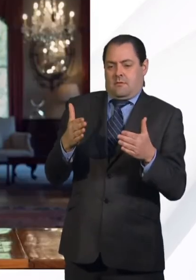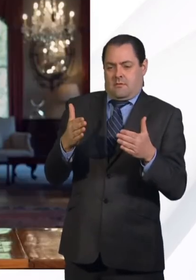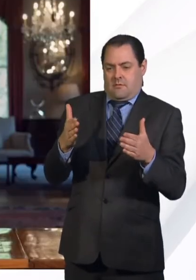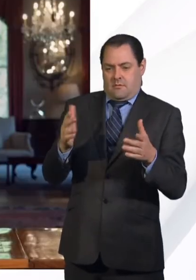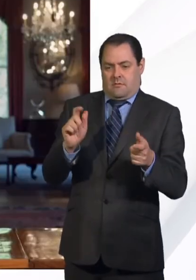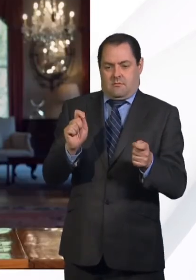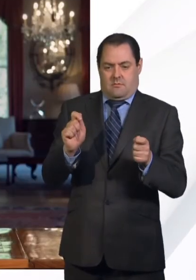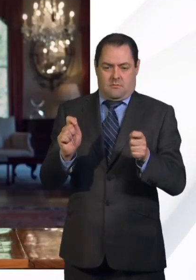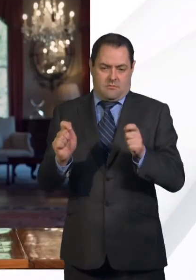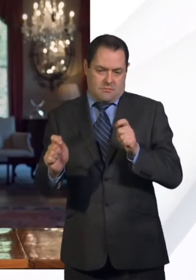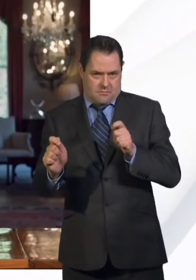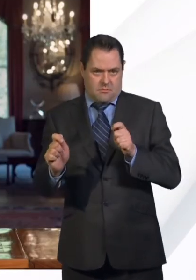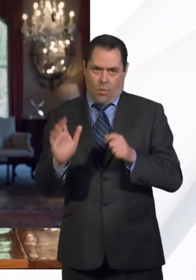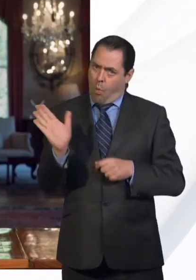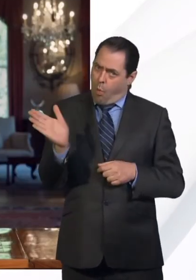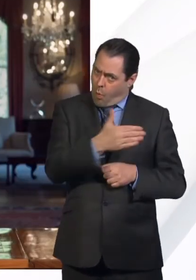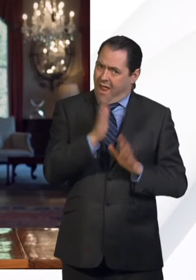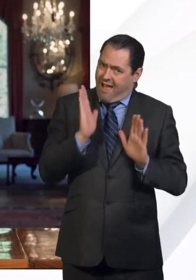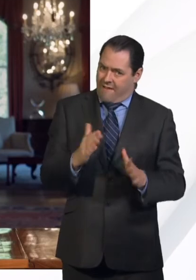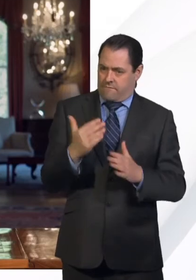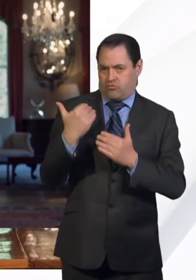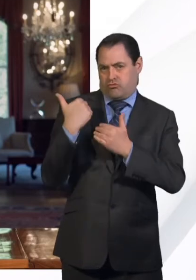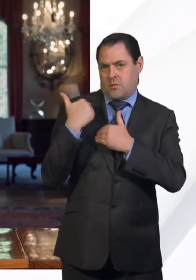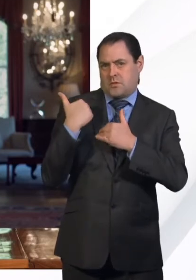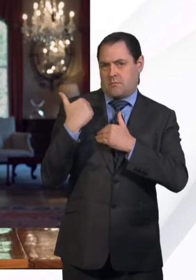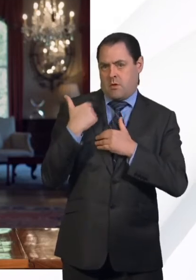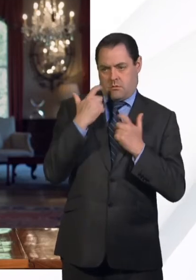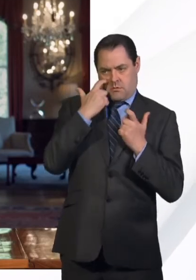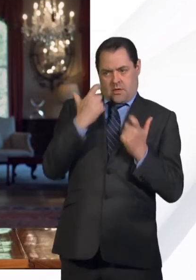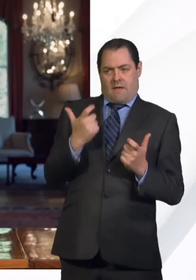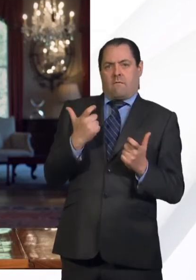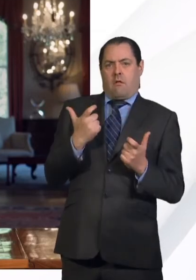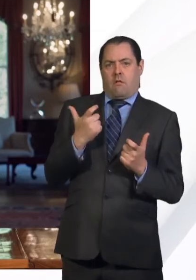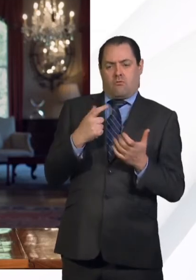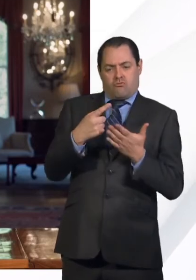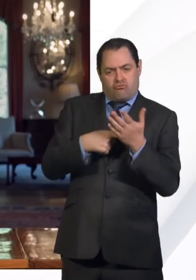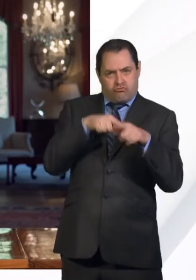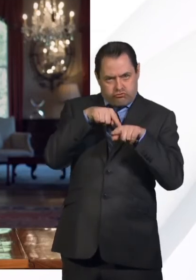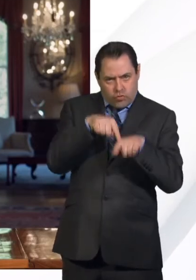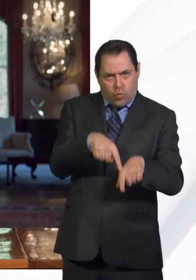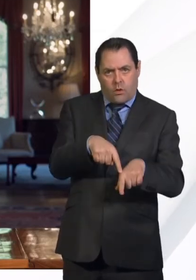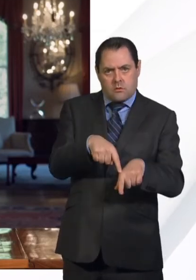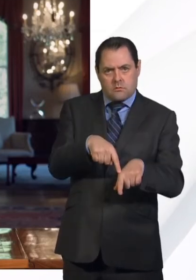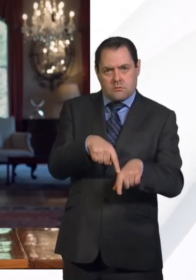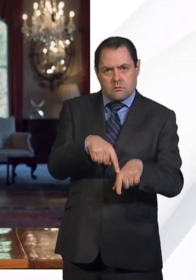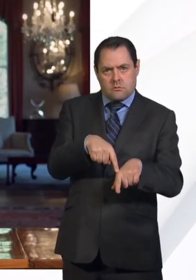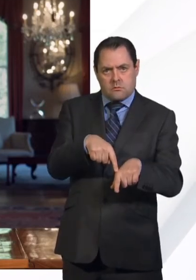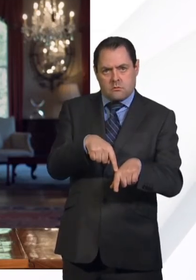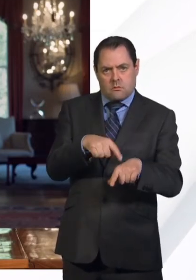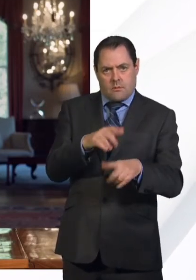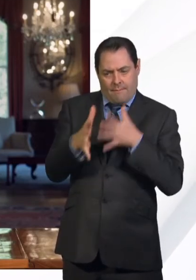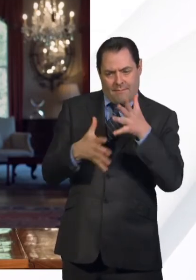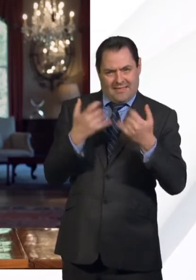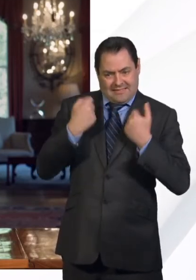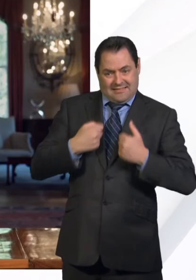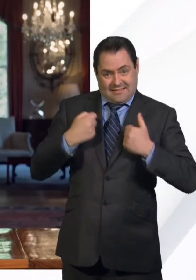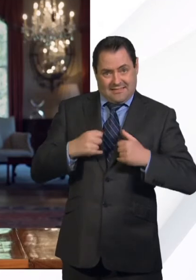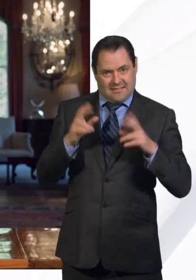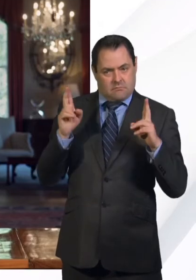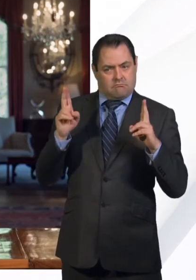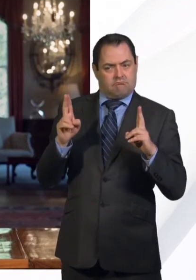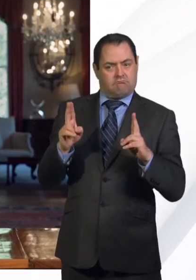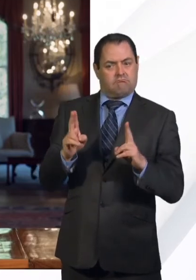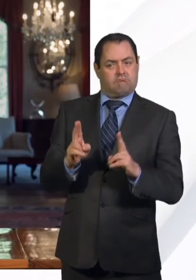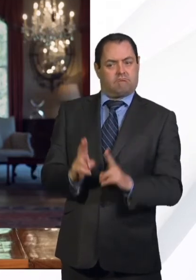keeping the R down by staying alert and following the rules. And to keep pushing the number of infections down, there